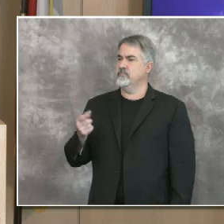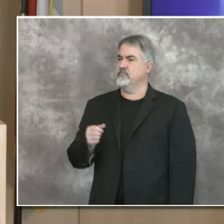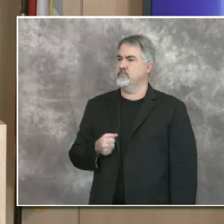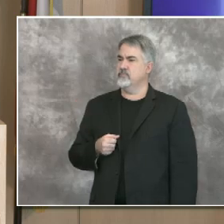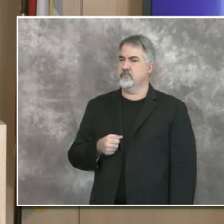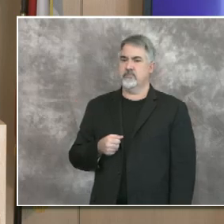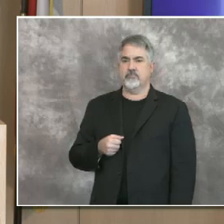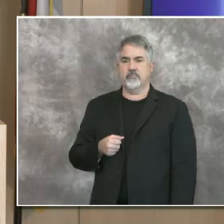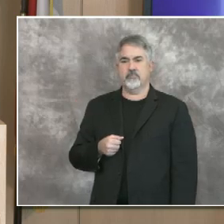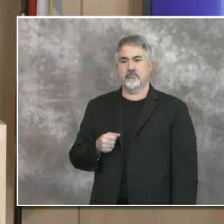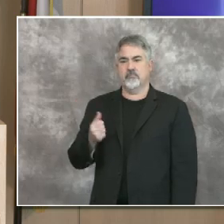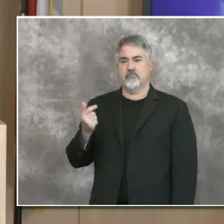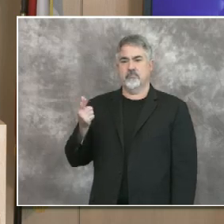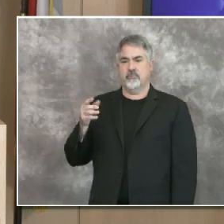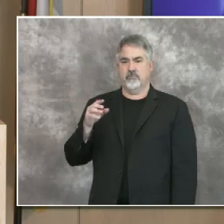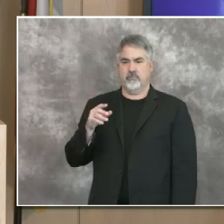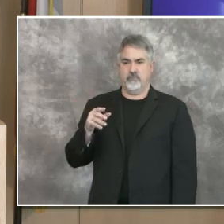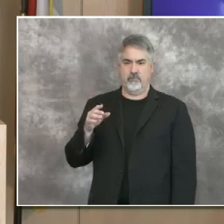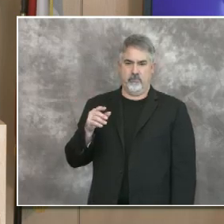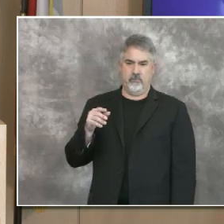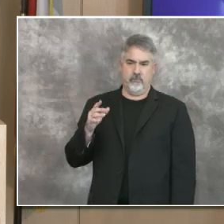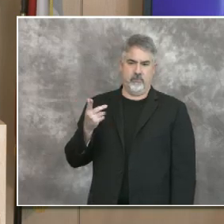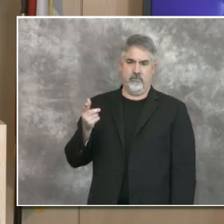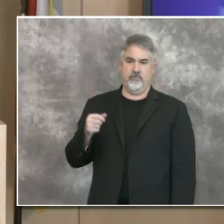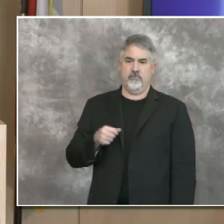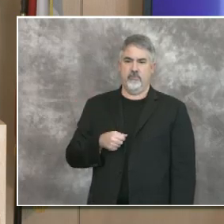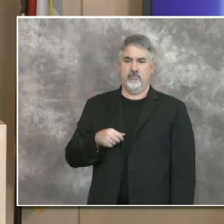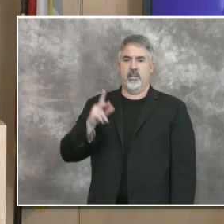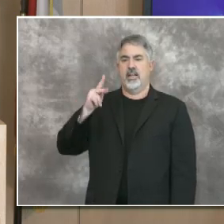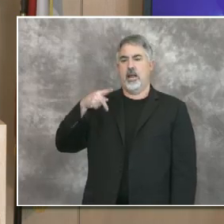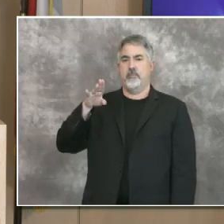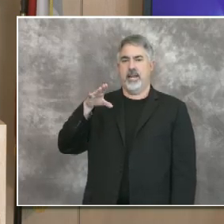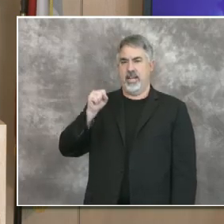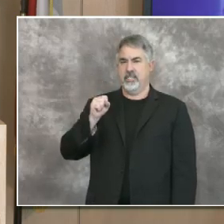Matt Hoffman with KPBS. Please state your question.